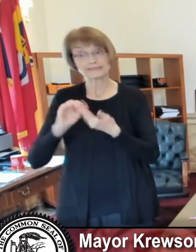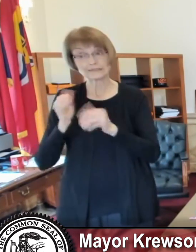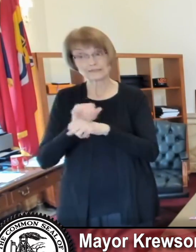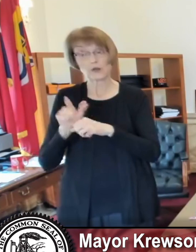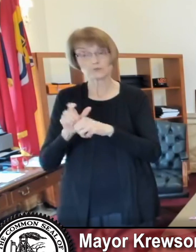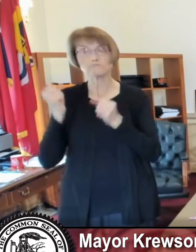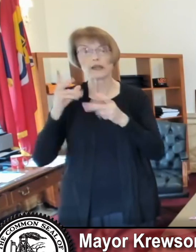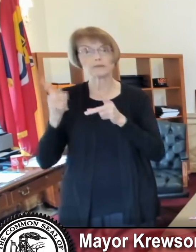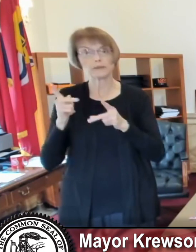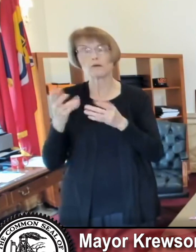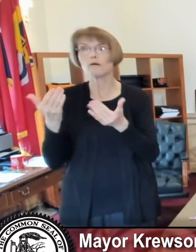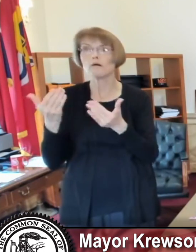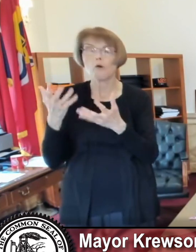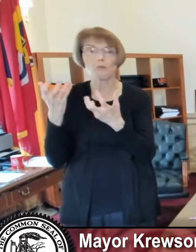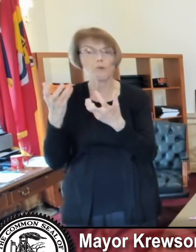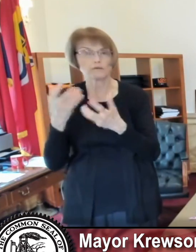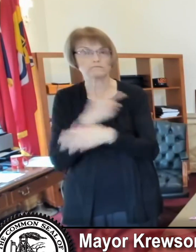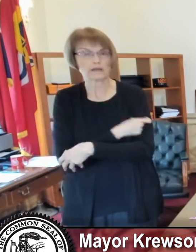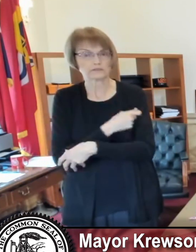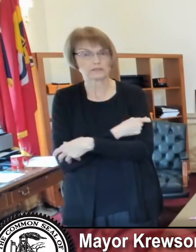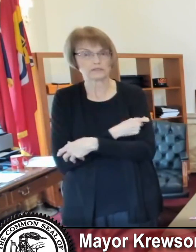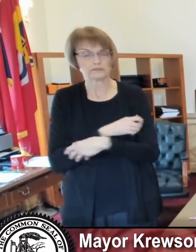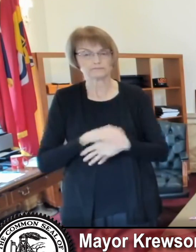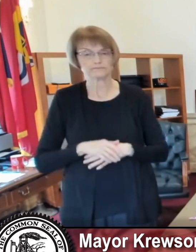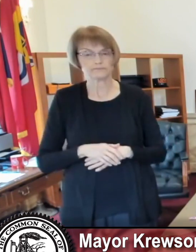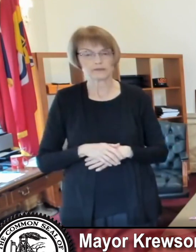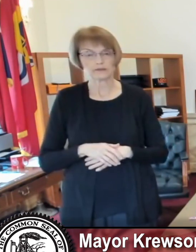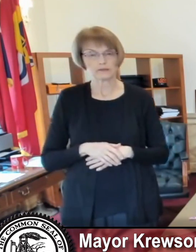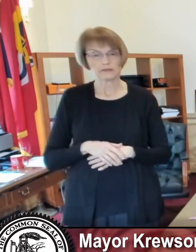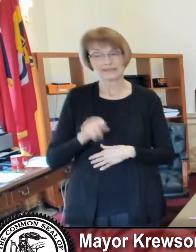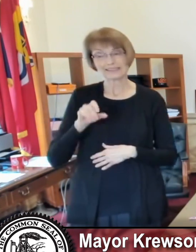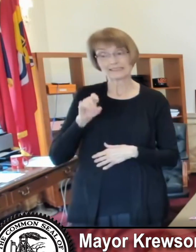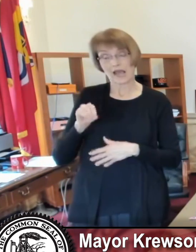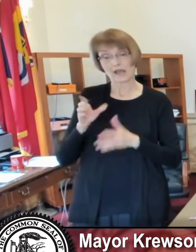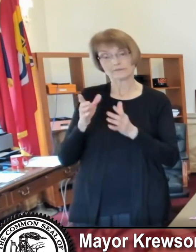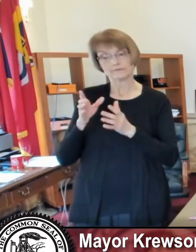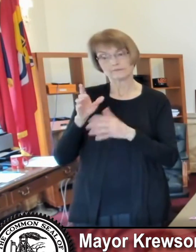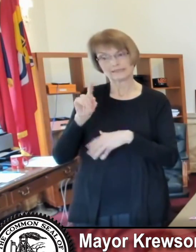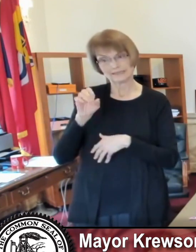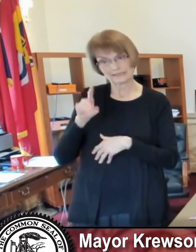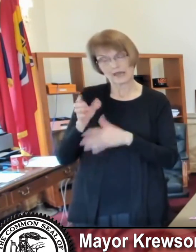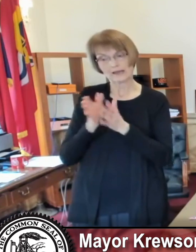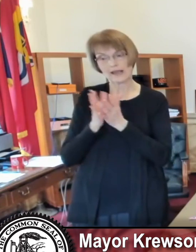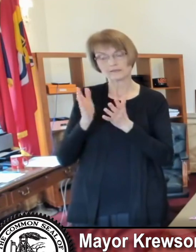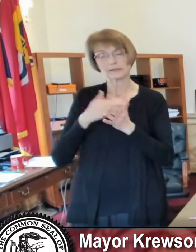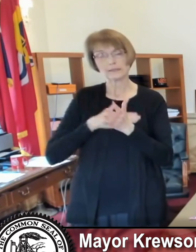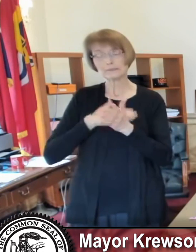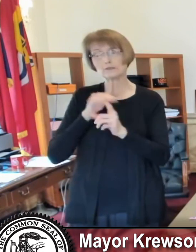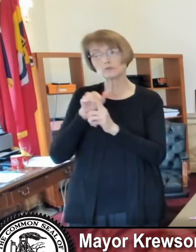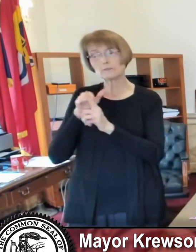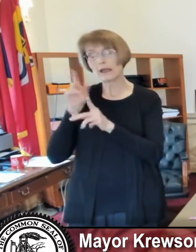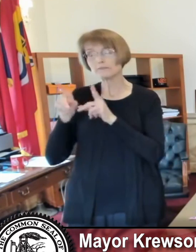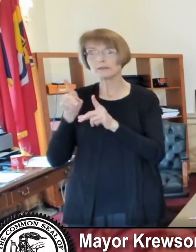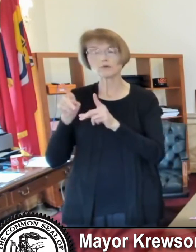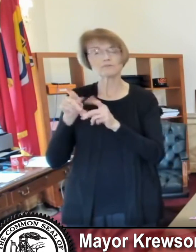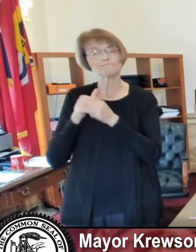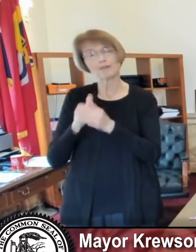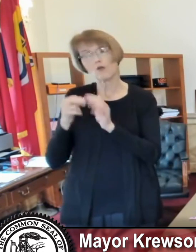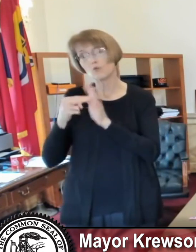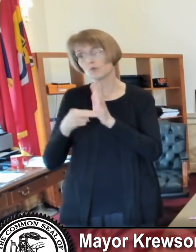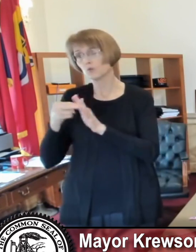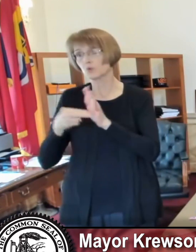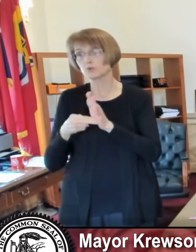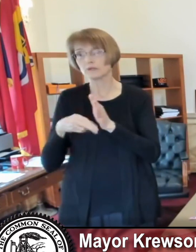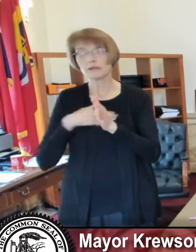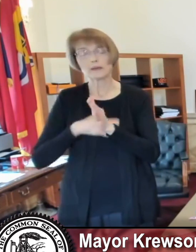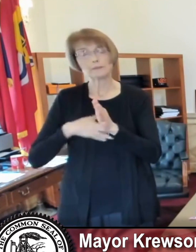which is going to be coming. And I mean, honestly, I say it's a lot of help. It can't come soon enough. Our residents and